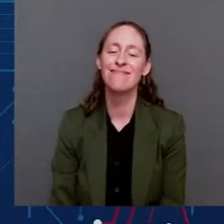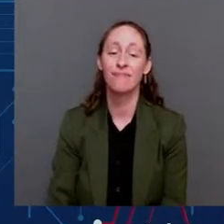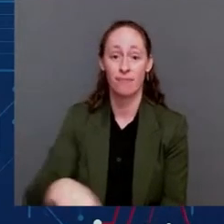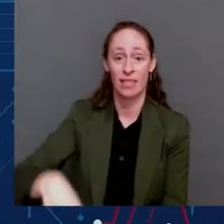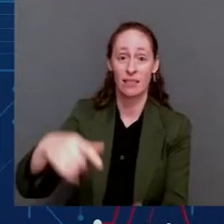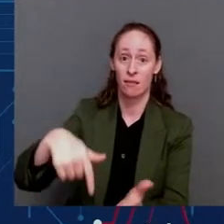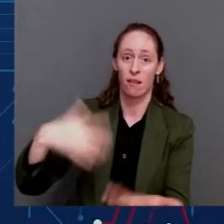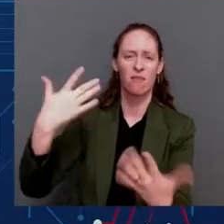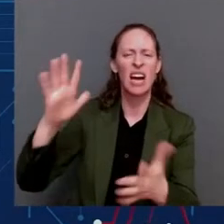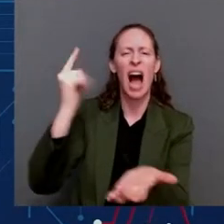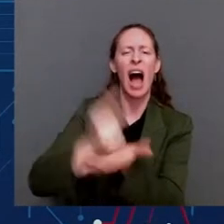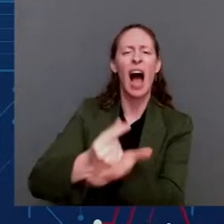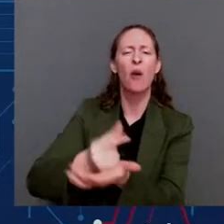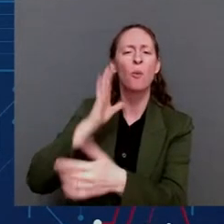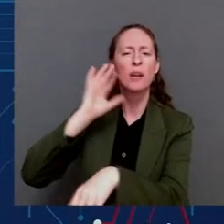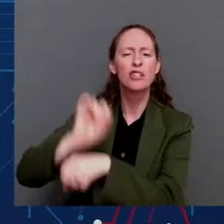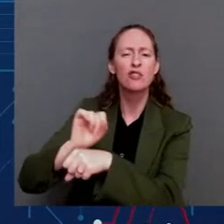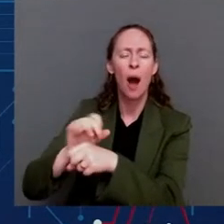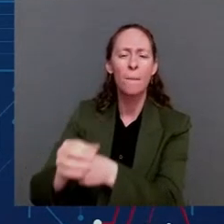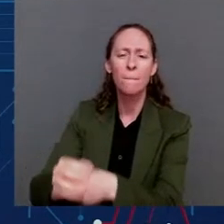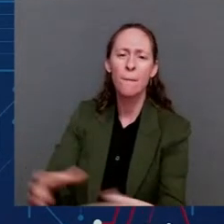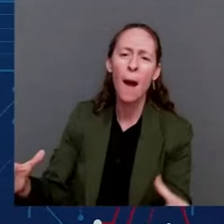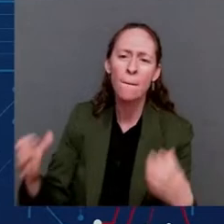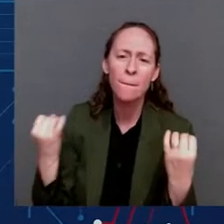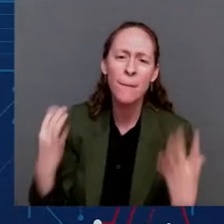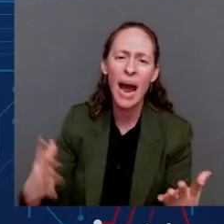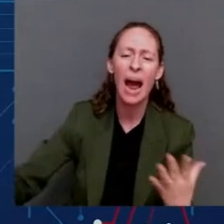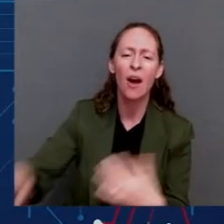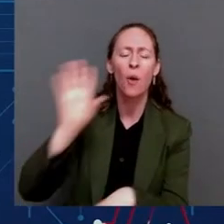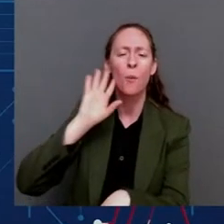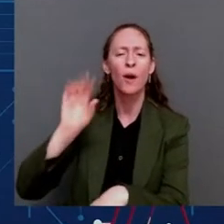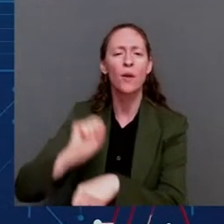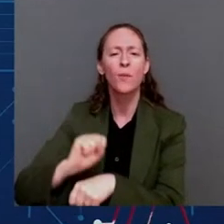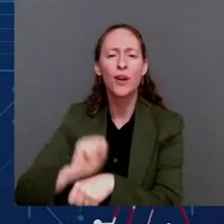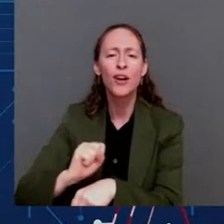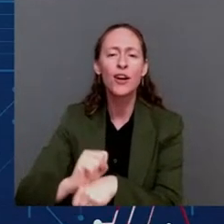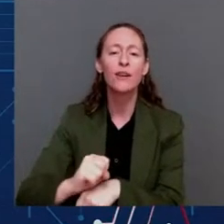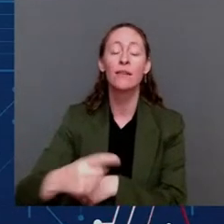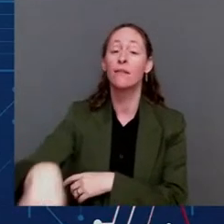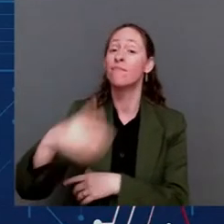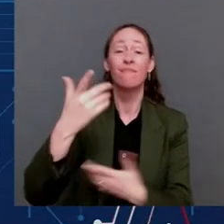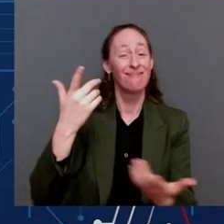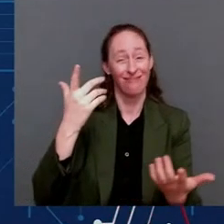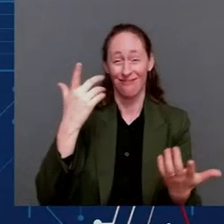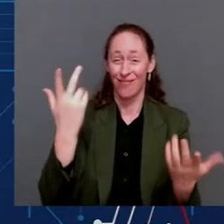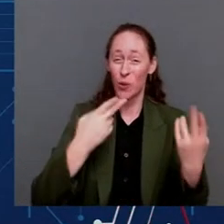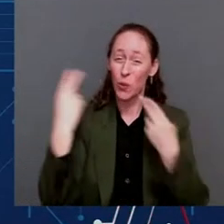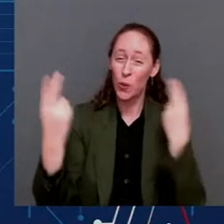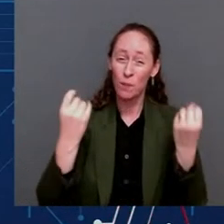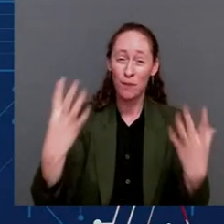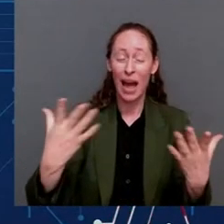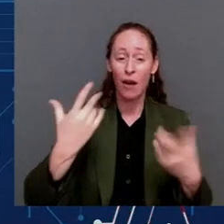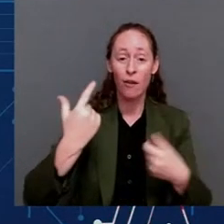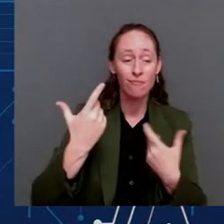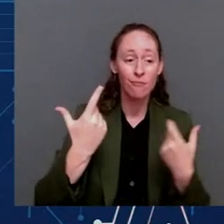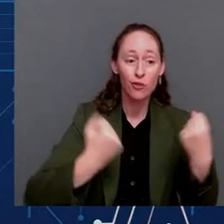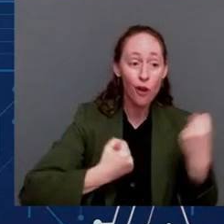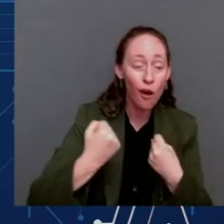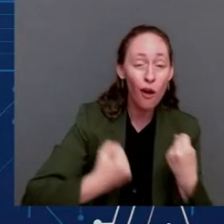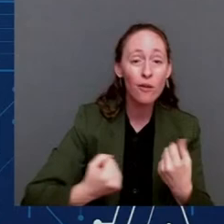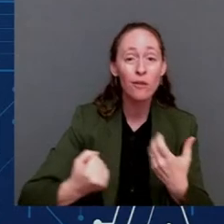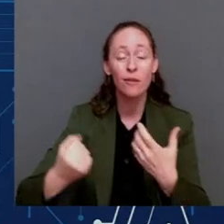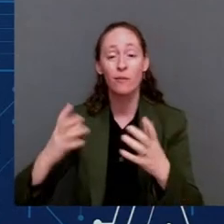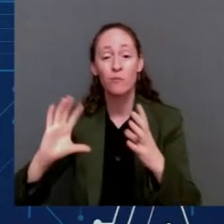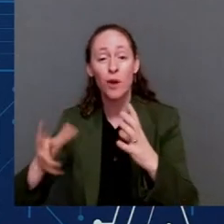medical devices and graphics cards. Now, the CHIPS and Science Act will have a significant impact on the state of Michigan.